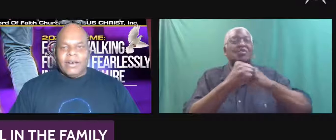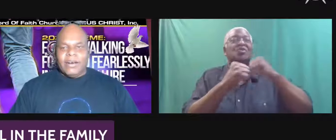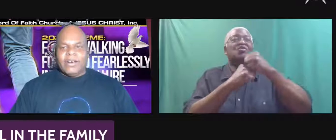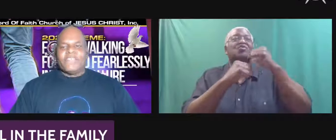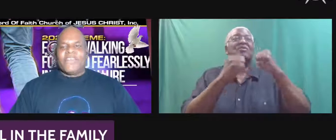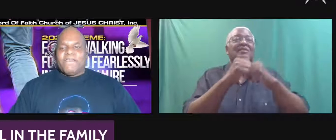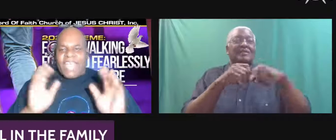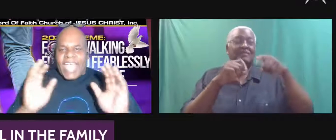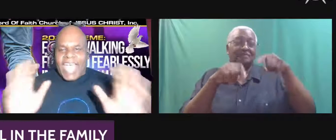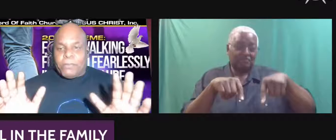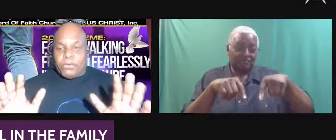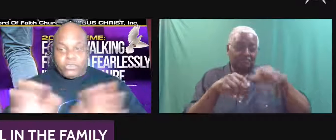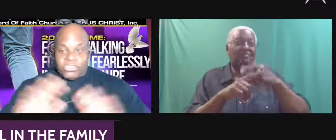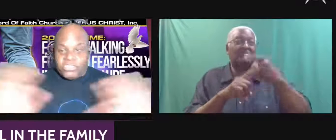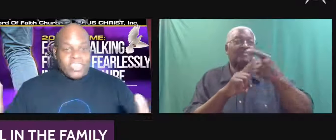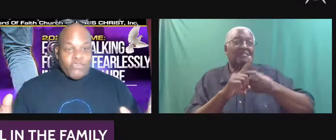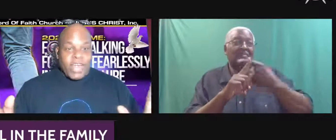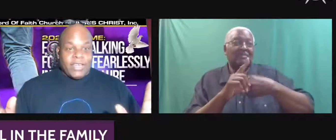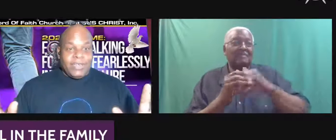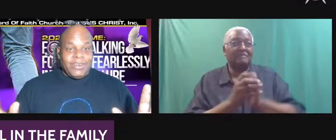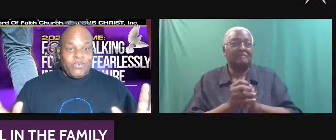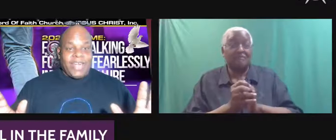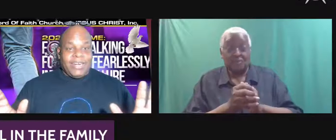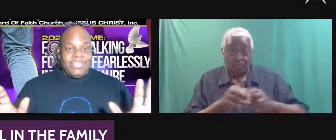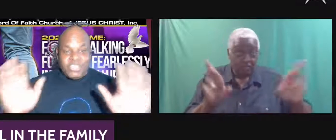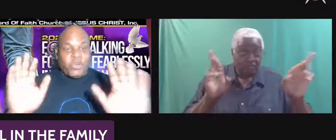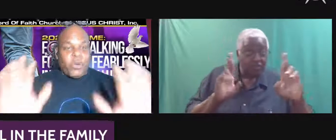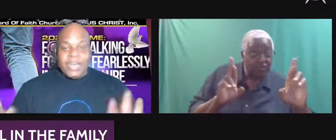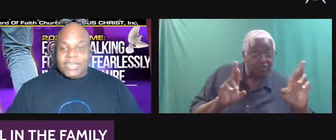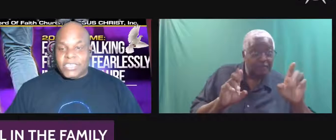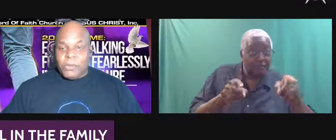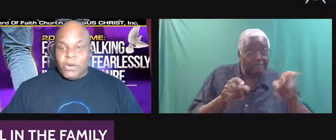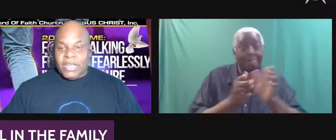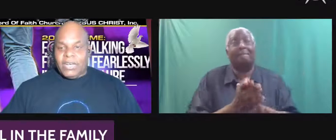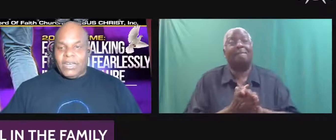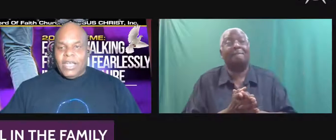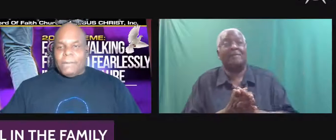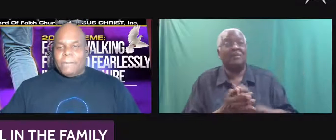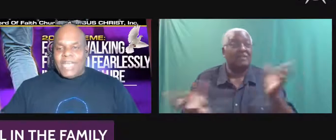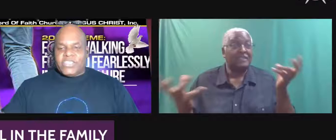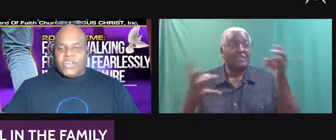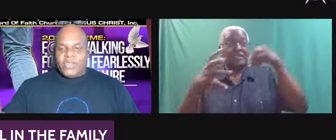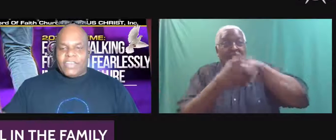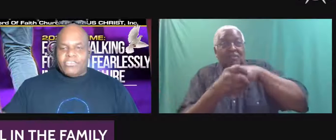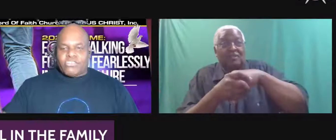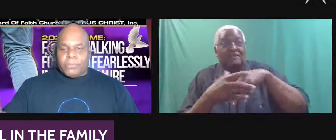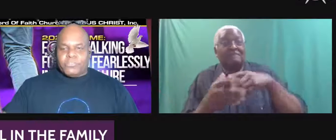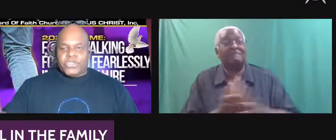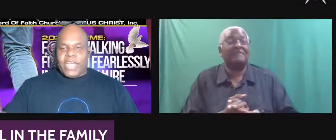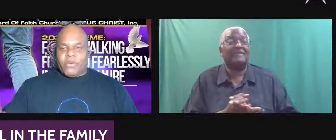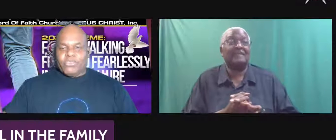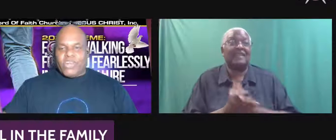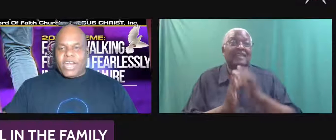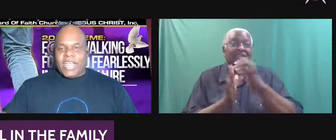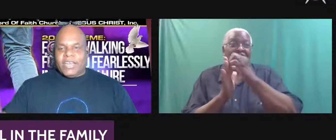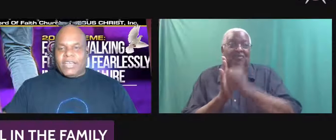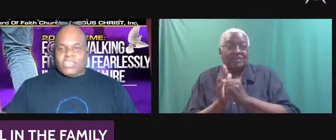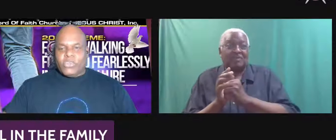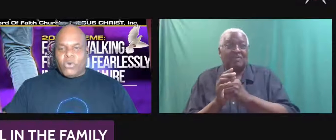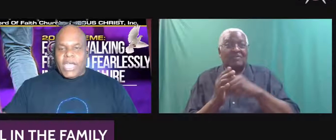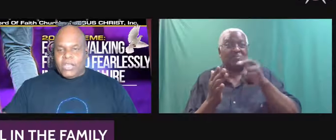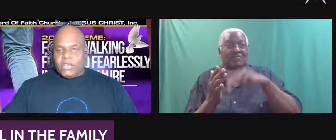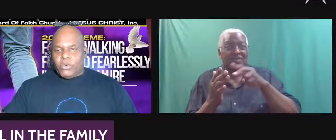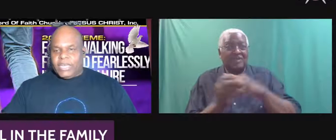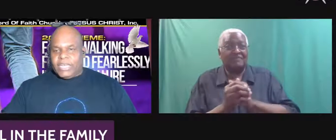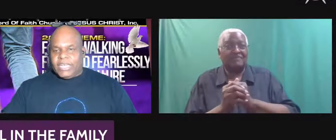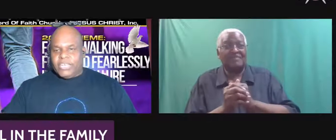month of April. So just get ready, right? So let's go ahead and jump on in. Based on that scripture that was read